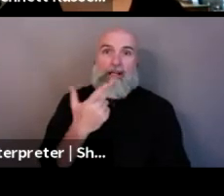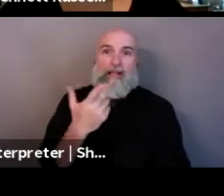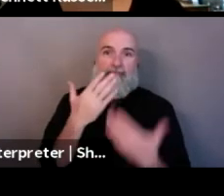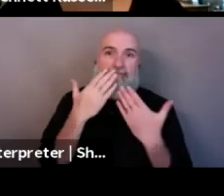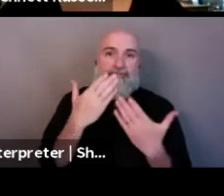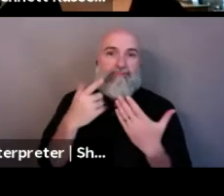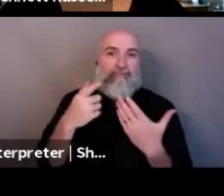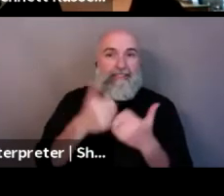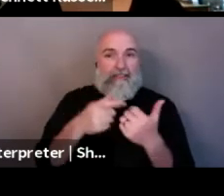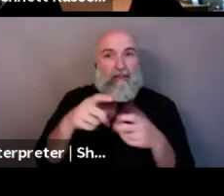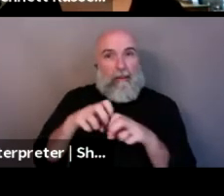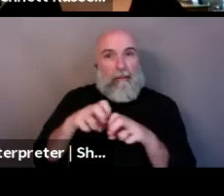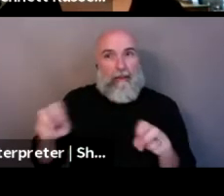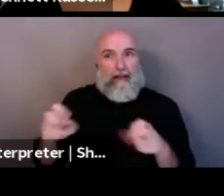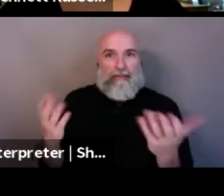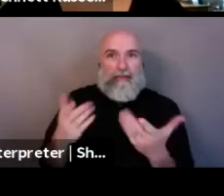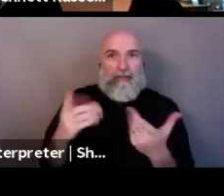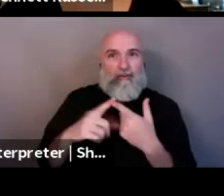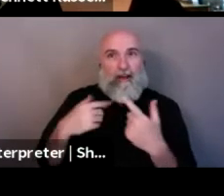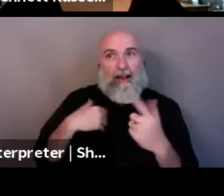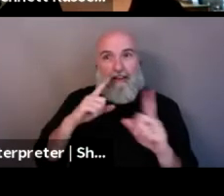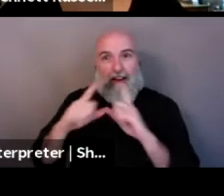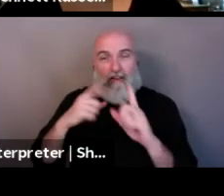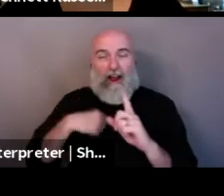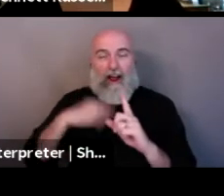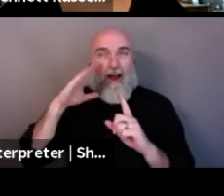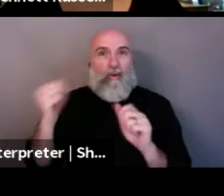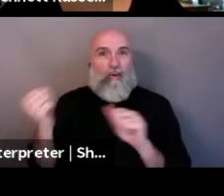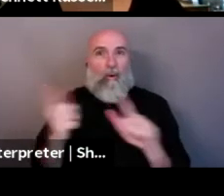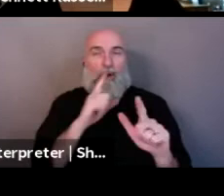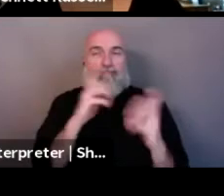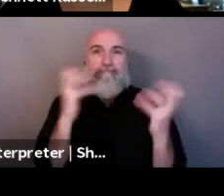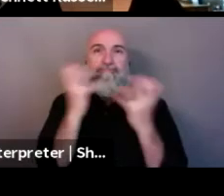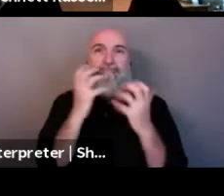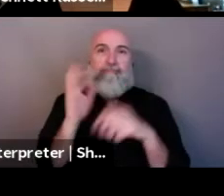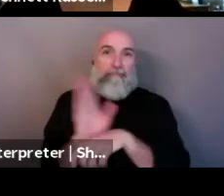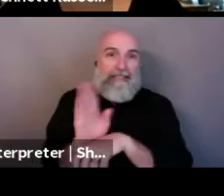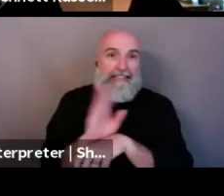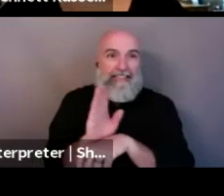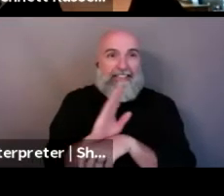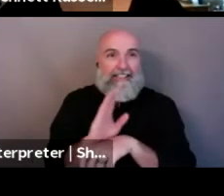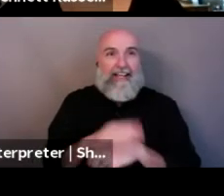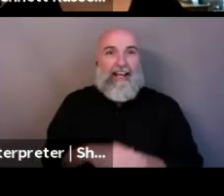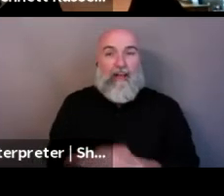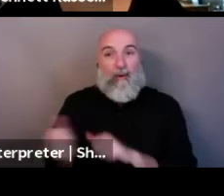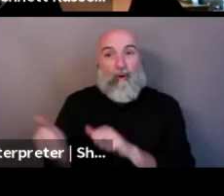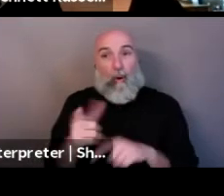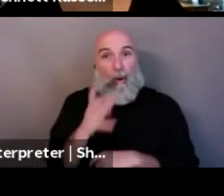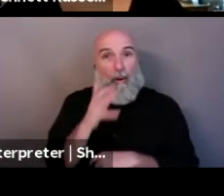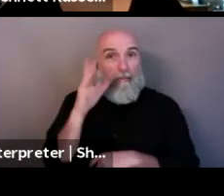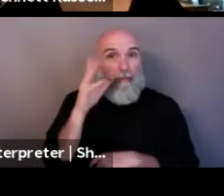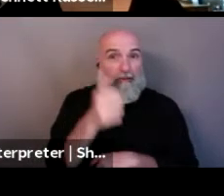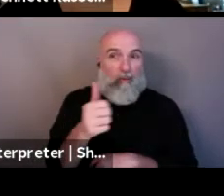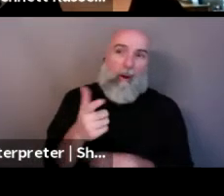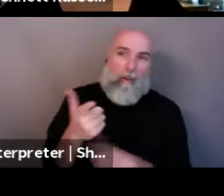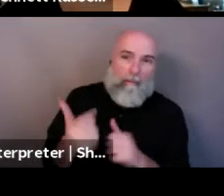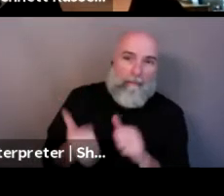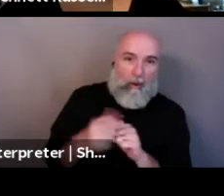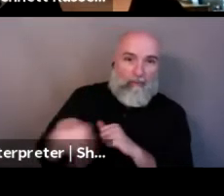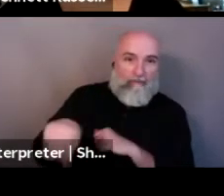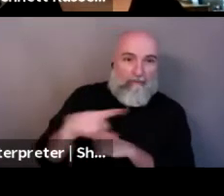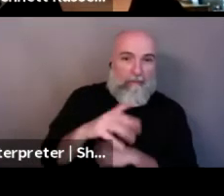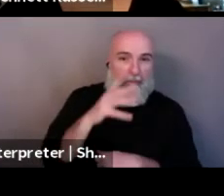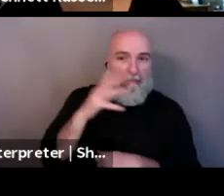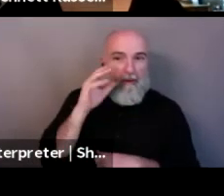being here to have this conversation. I know they're all incredibly busy folks and all parents themselves. Or mostly parents themselves